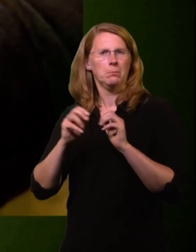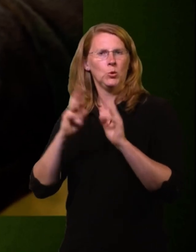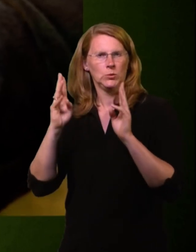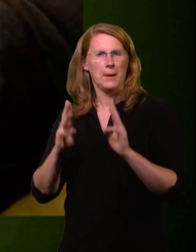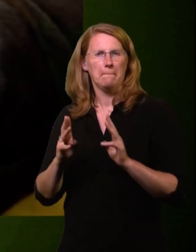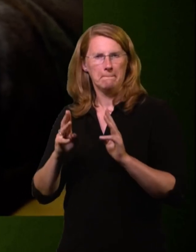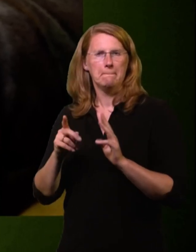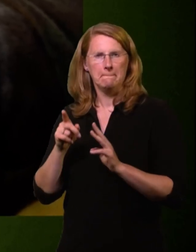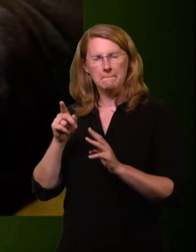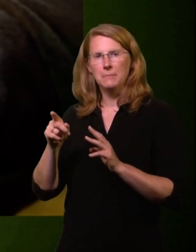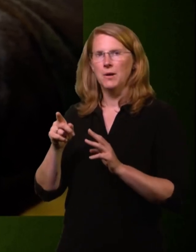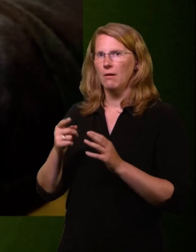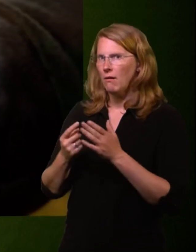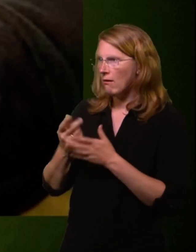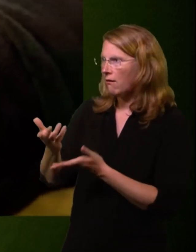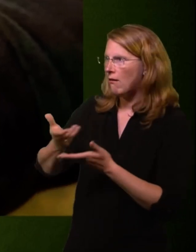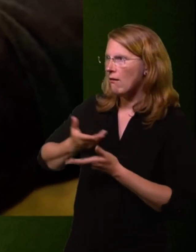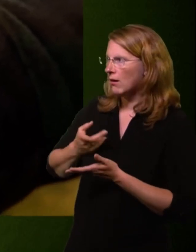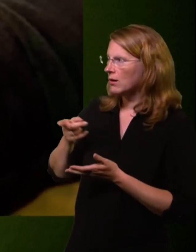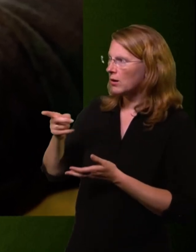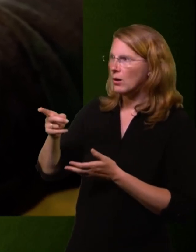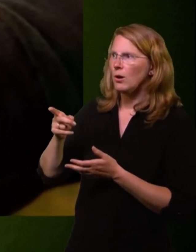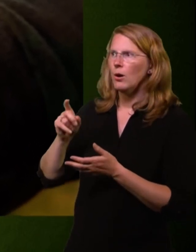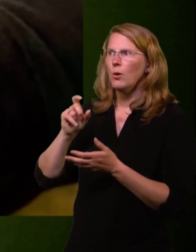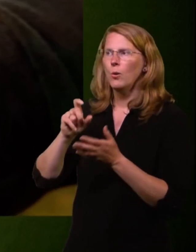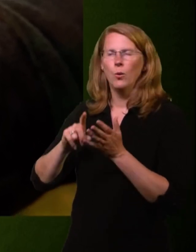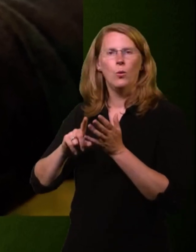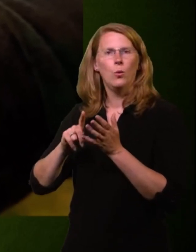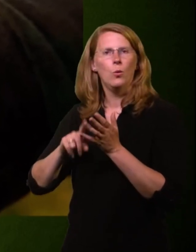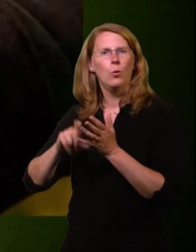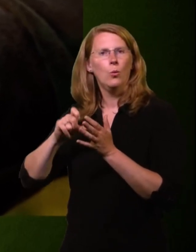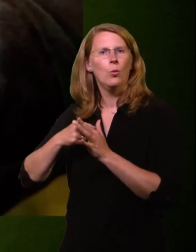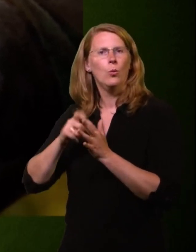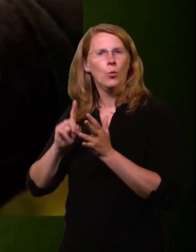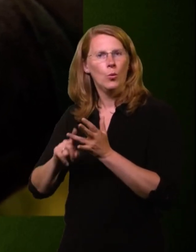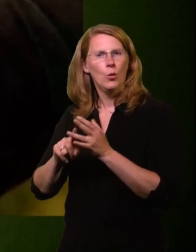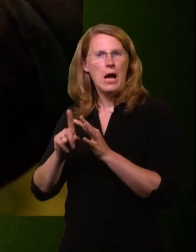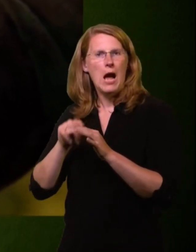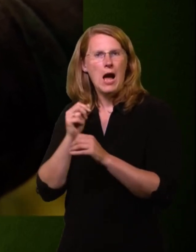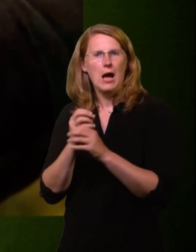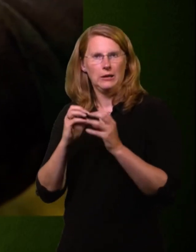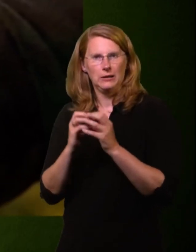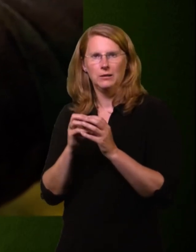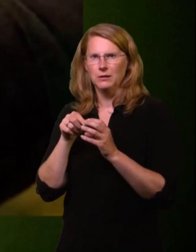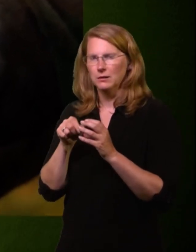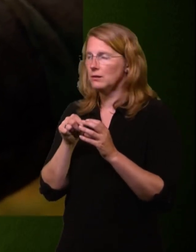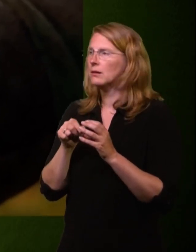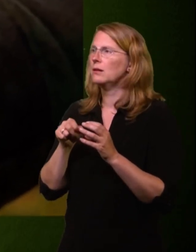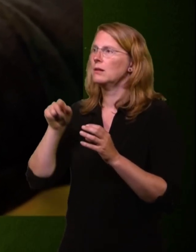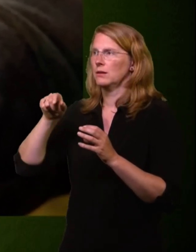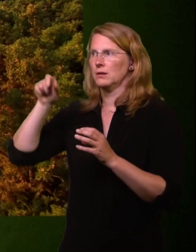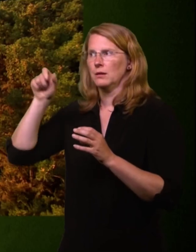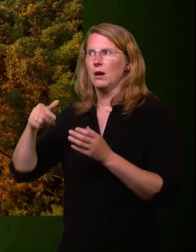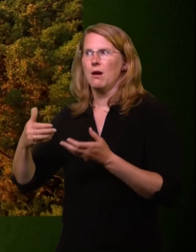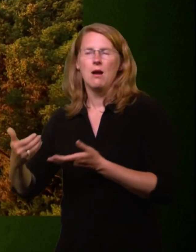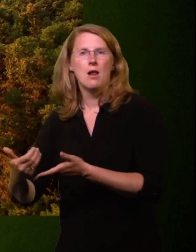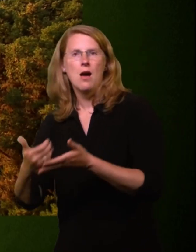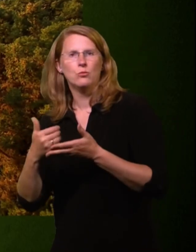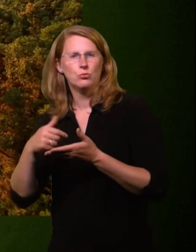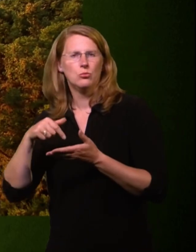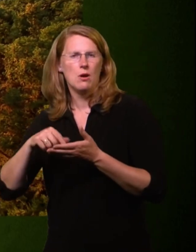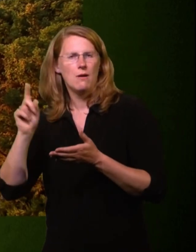from an ancient collection that's being kept there for scientific purposes these days. And this is symbolic of